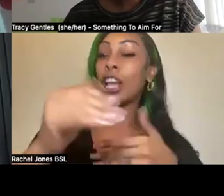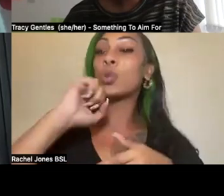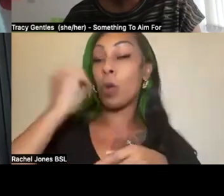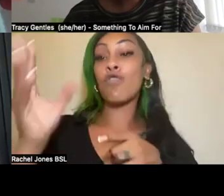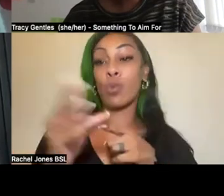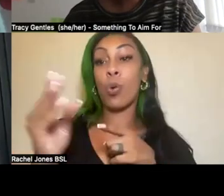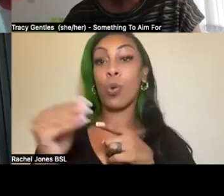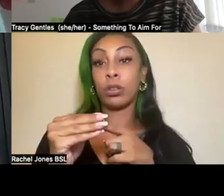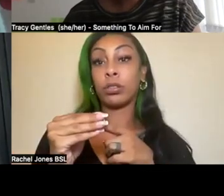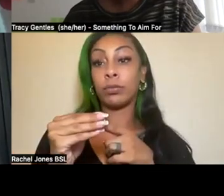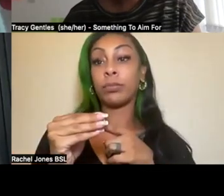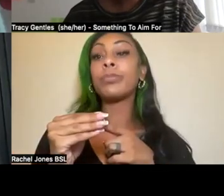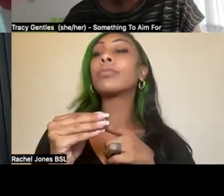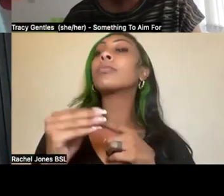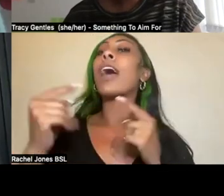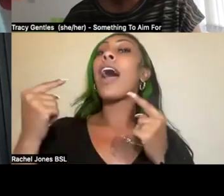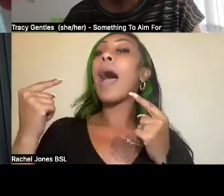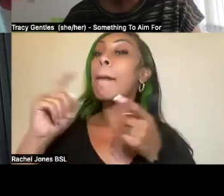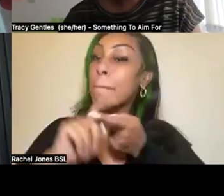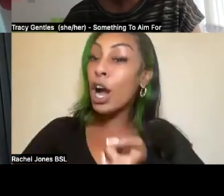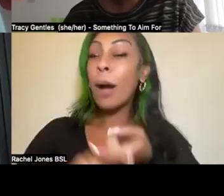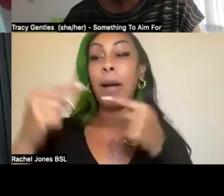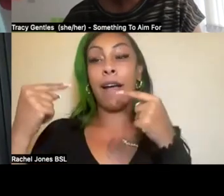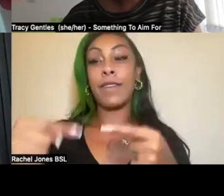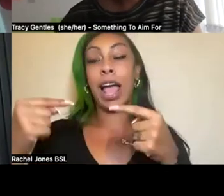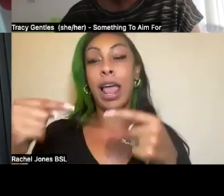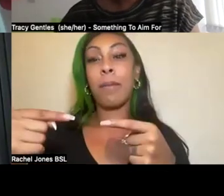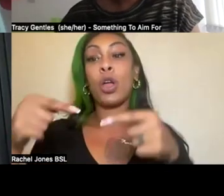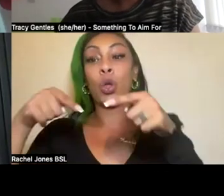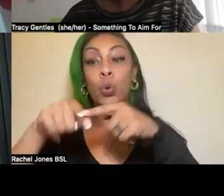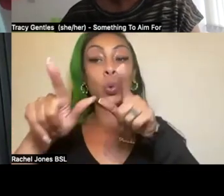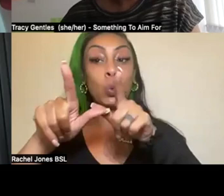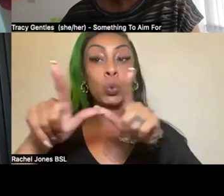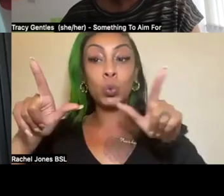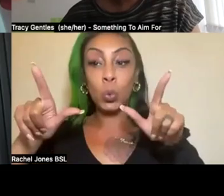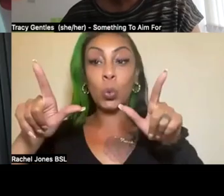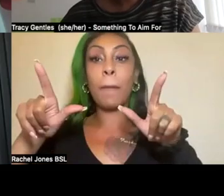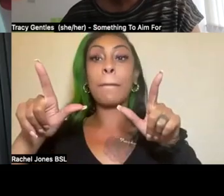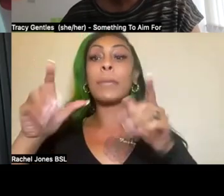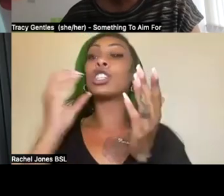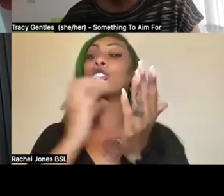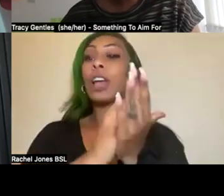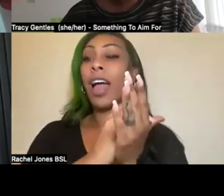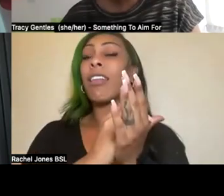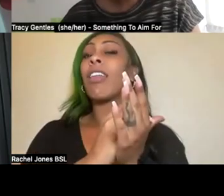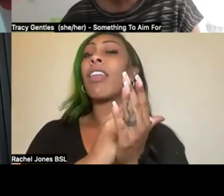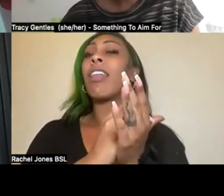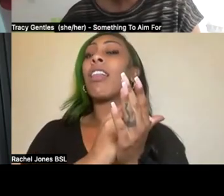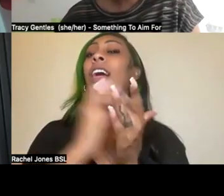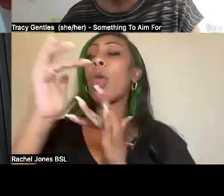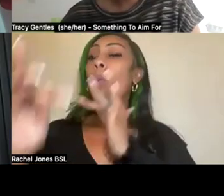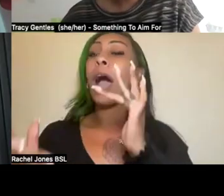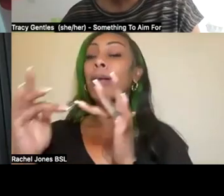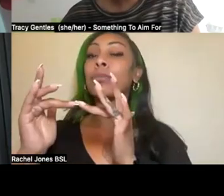and it will be permanently available to view via our dedicated YouTube channel and via the website and